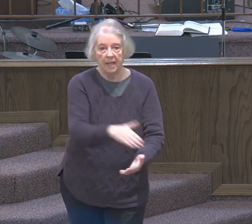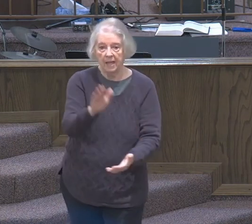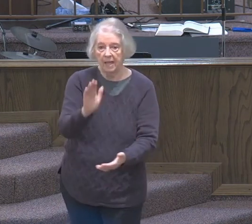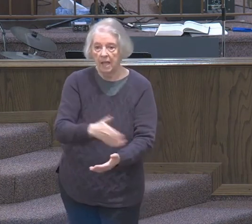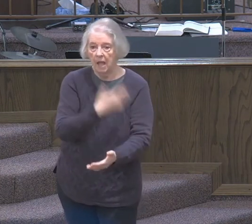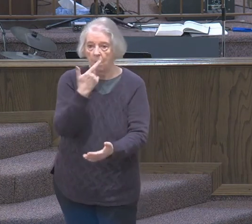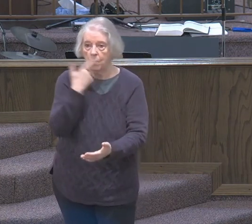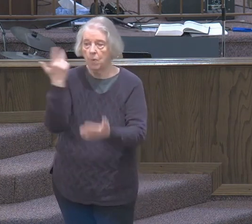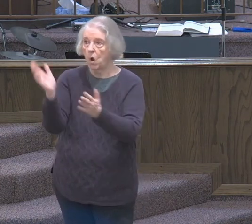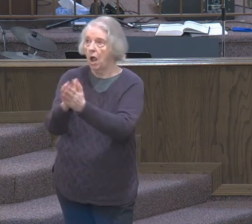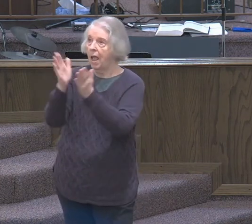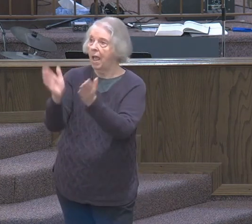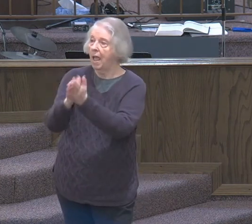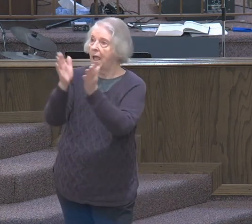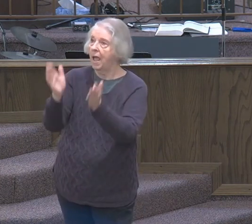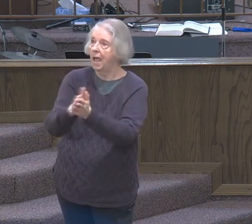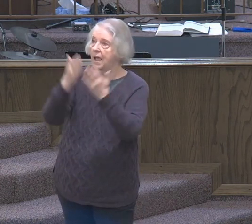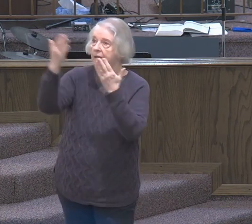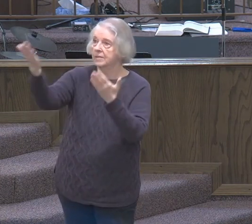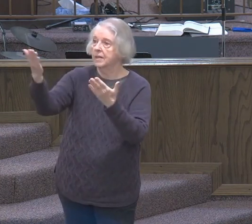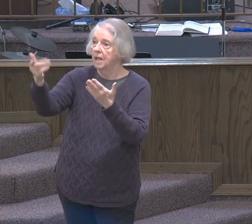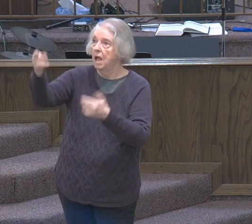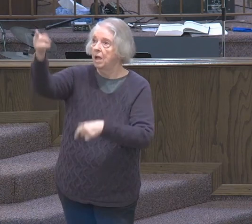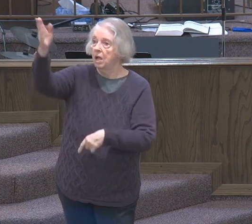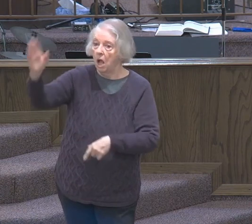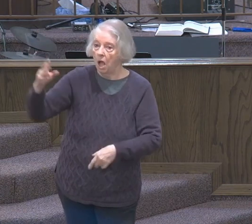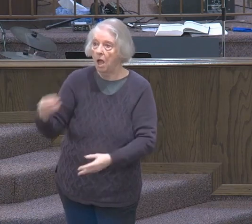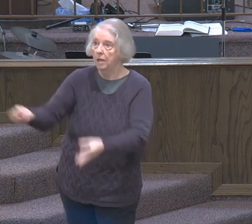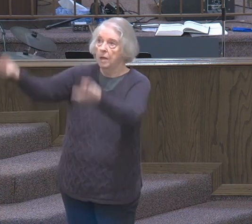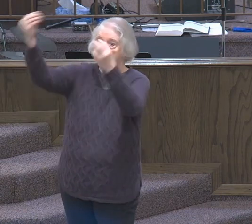God moved in their midst.